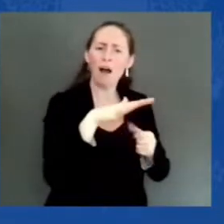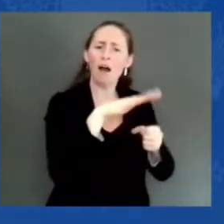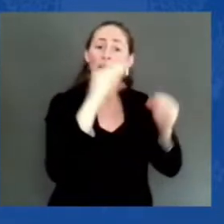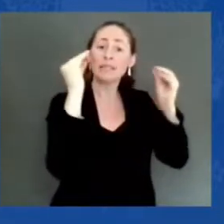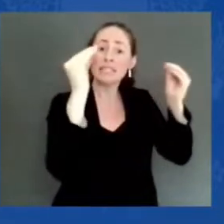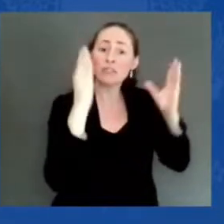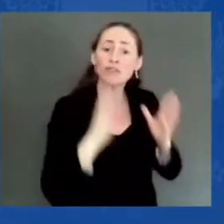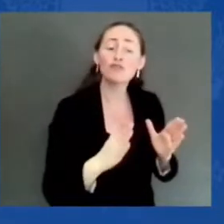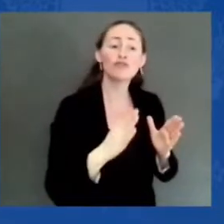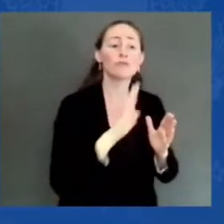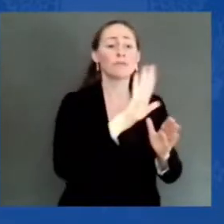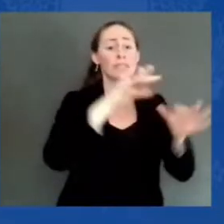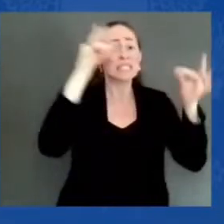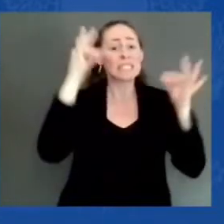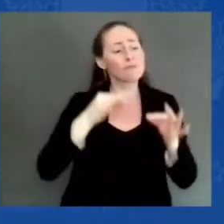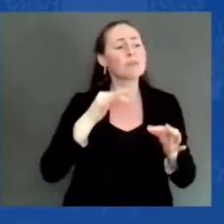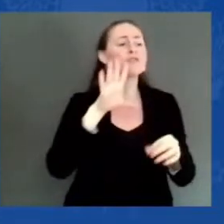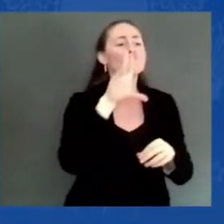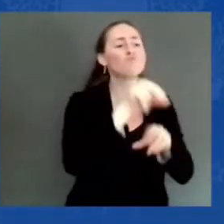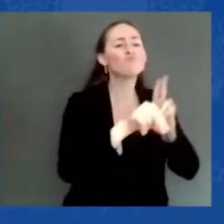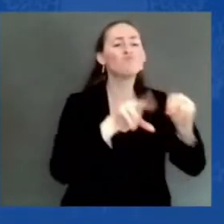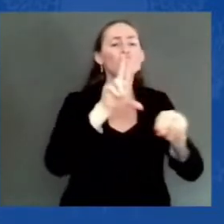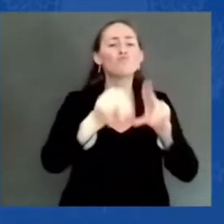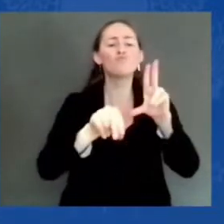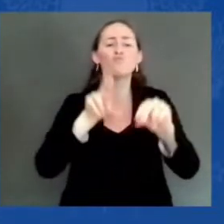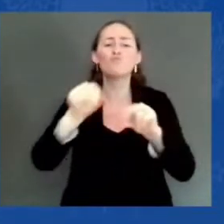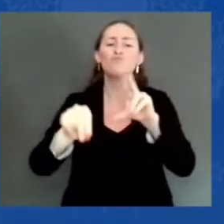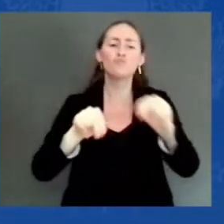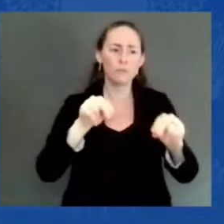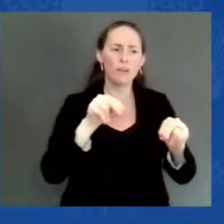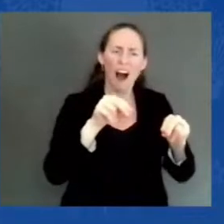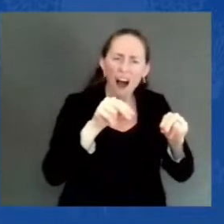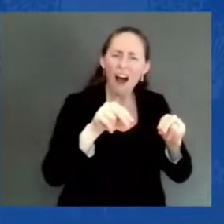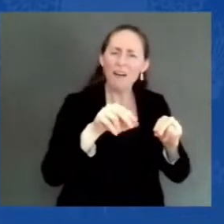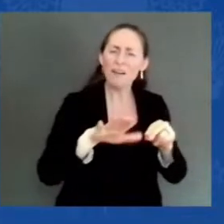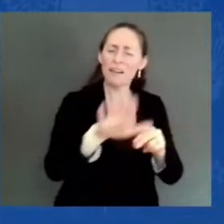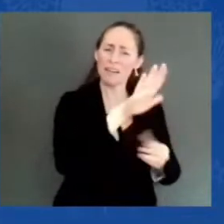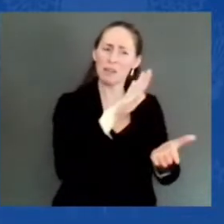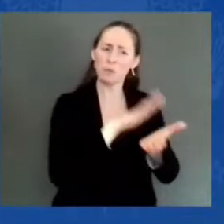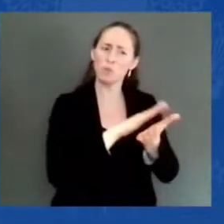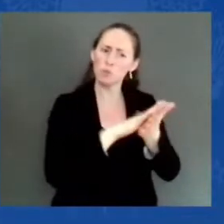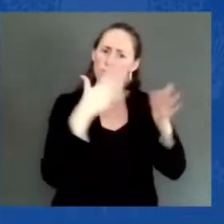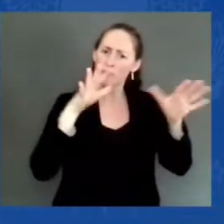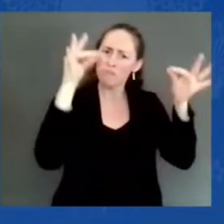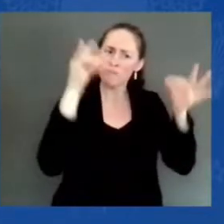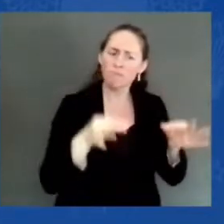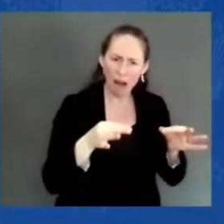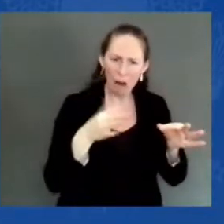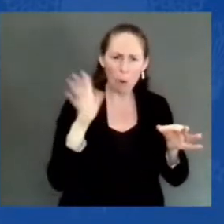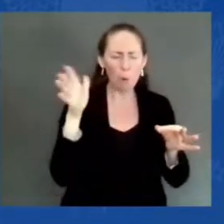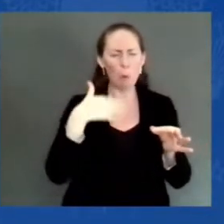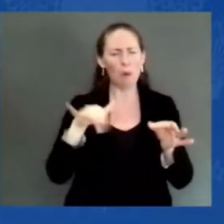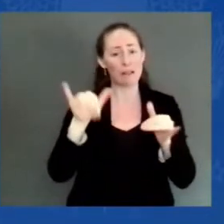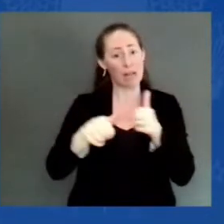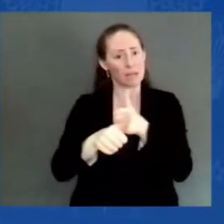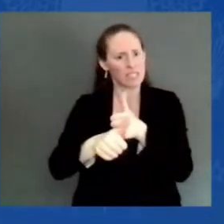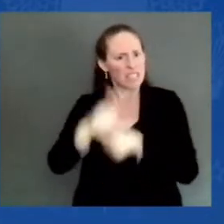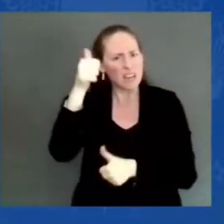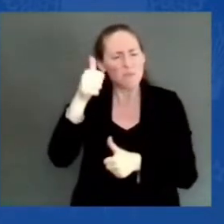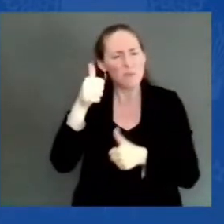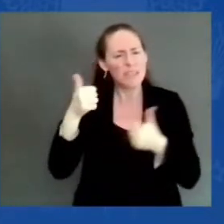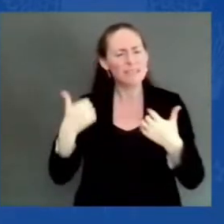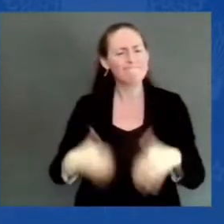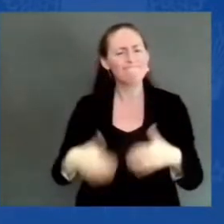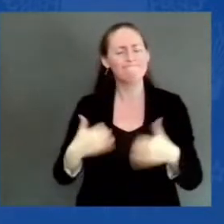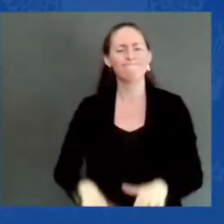school. They're setting a dangerous tone. For example, last week at a school